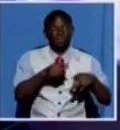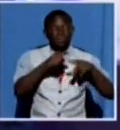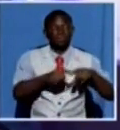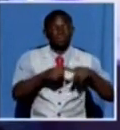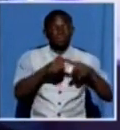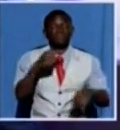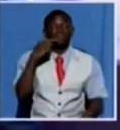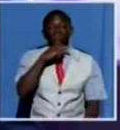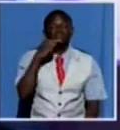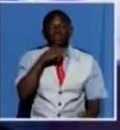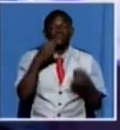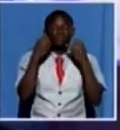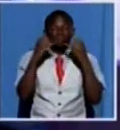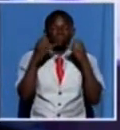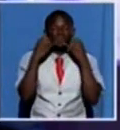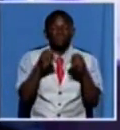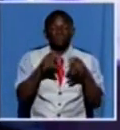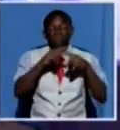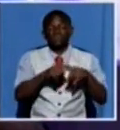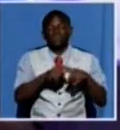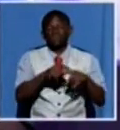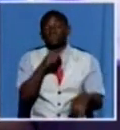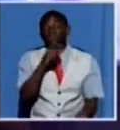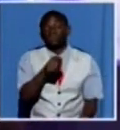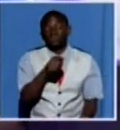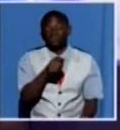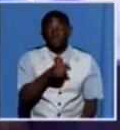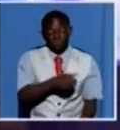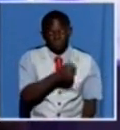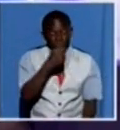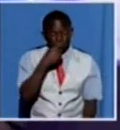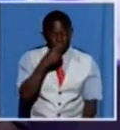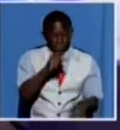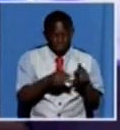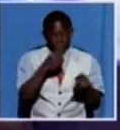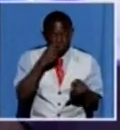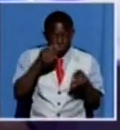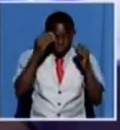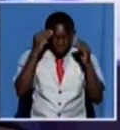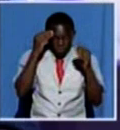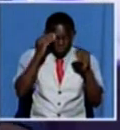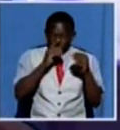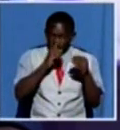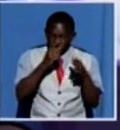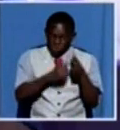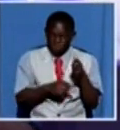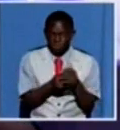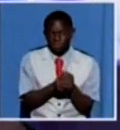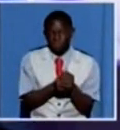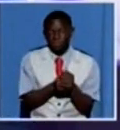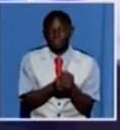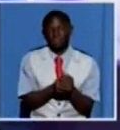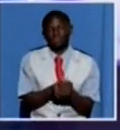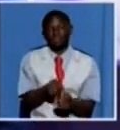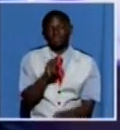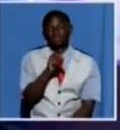information. Without verifying, they start running with this. Under PPP Act, which is chaired by the Minister of Finance,